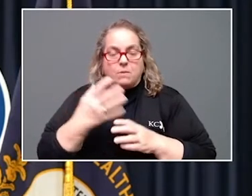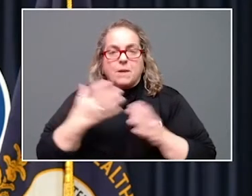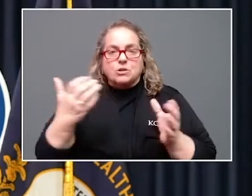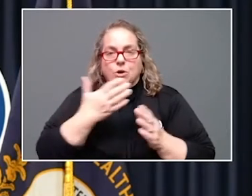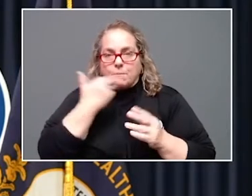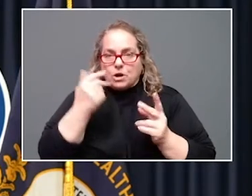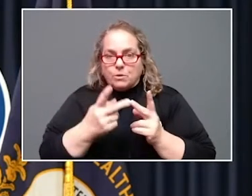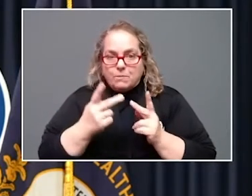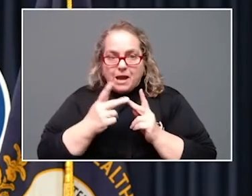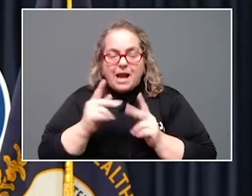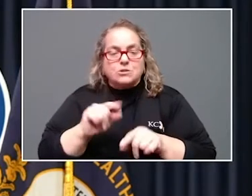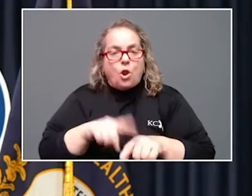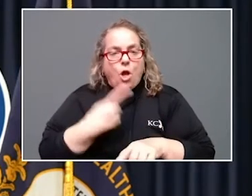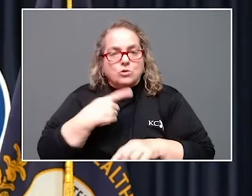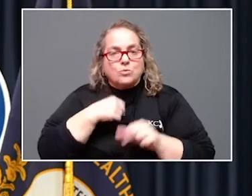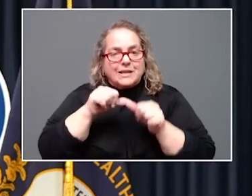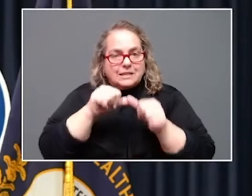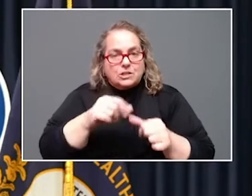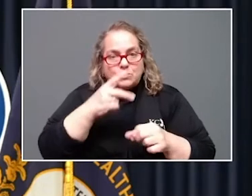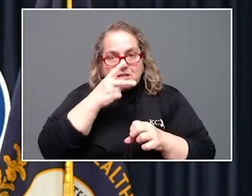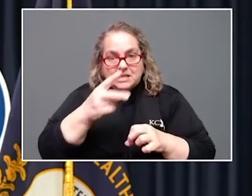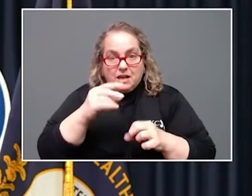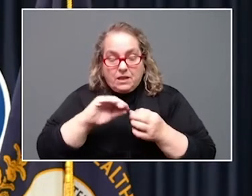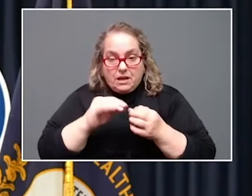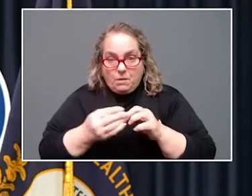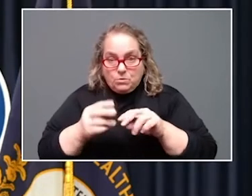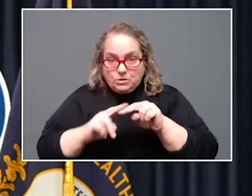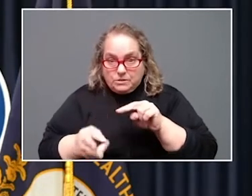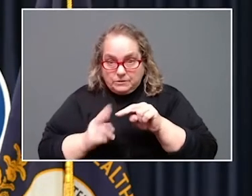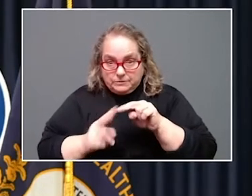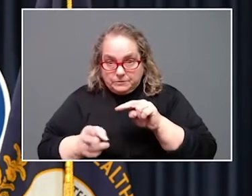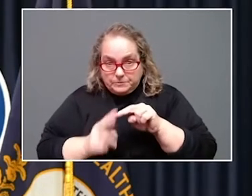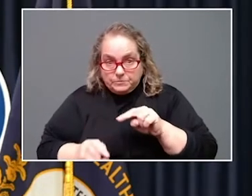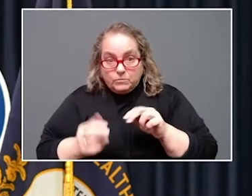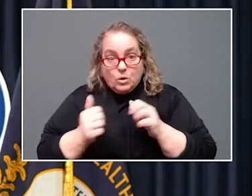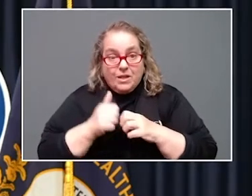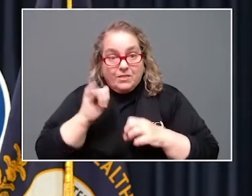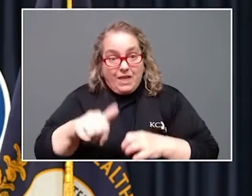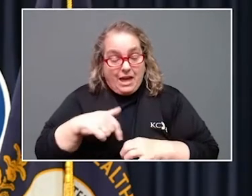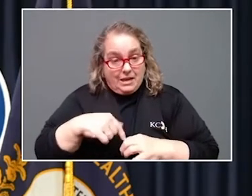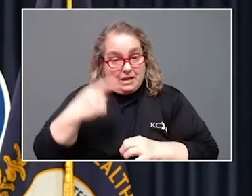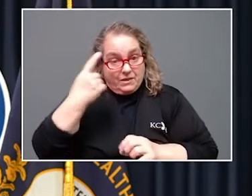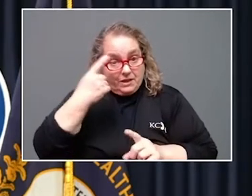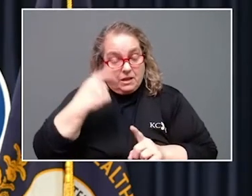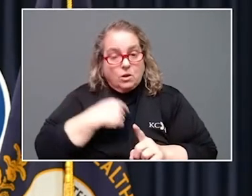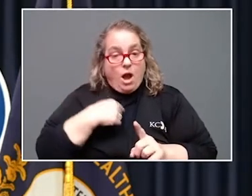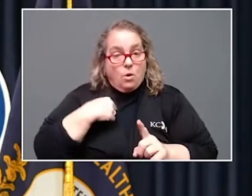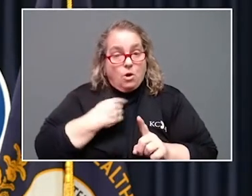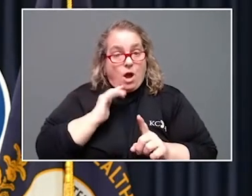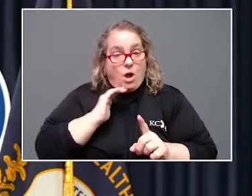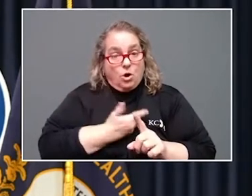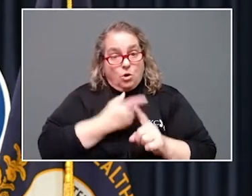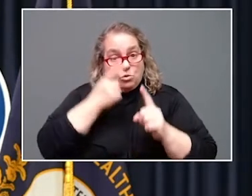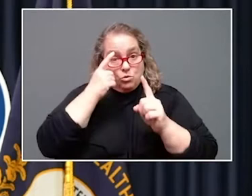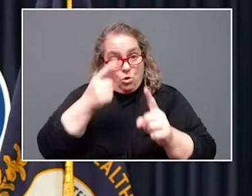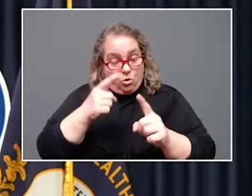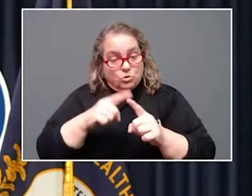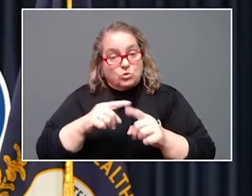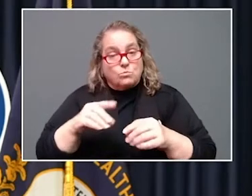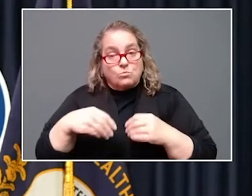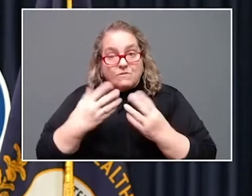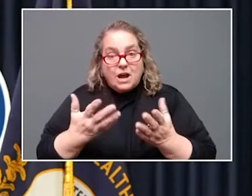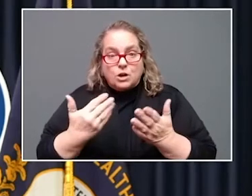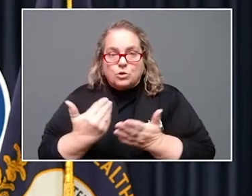to see these declines and the rates of decline. With that in mind, our goal will be to provide new